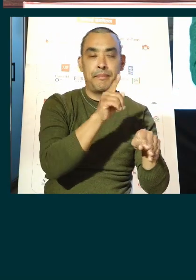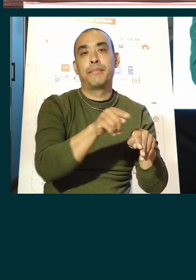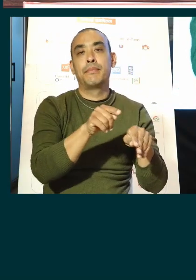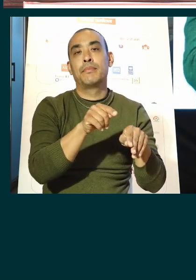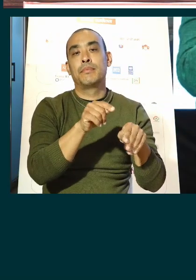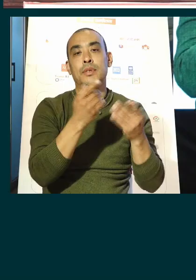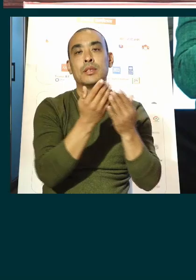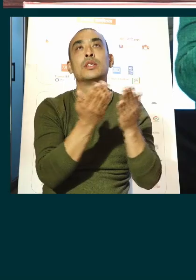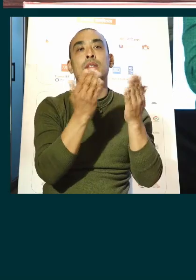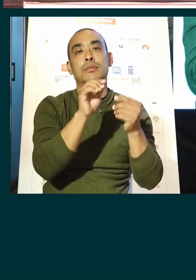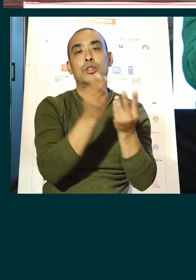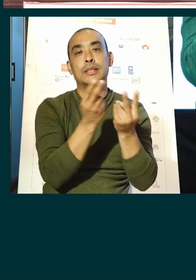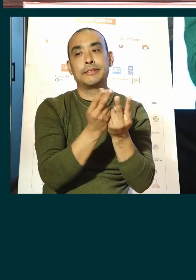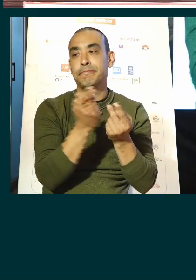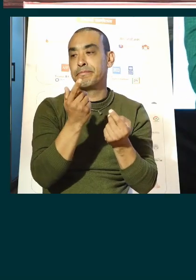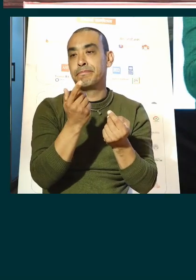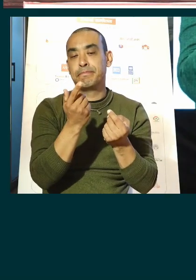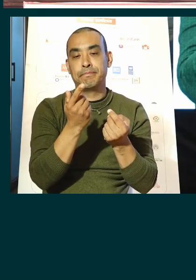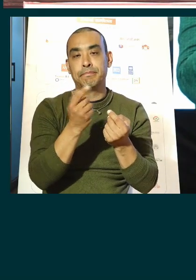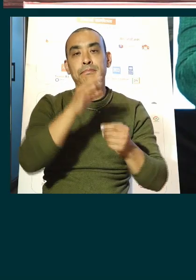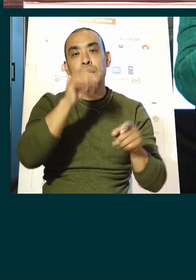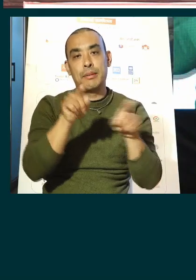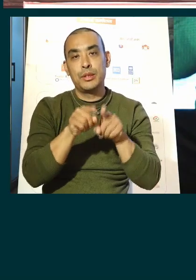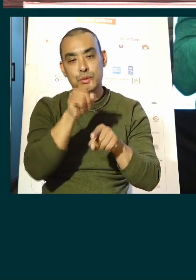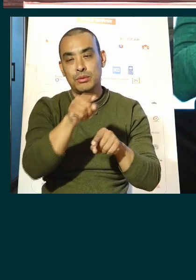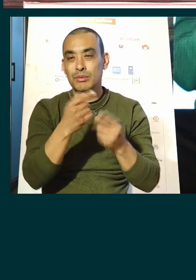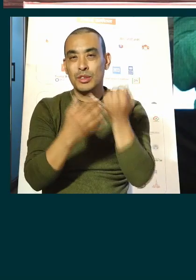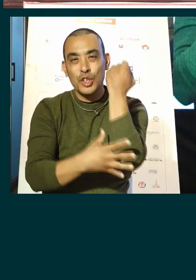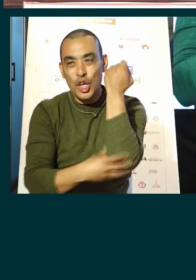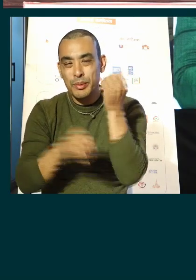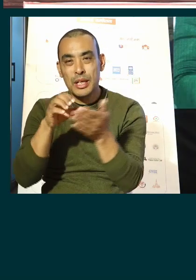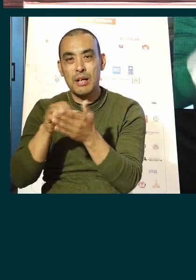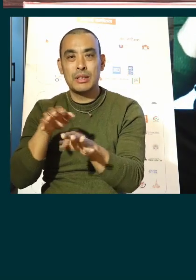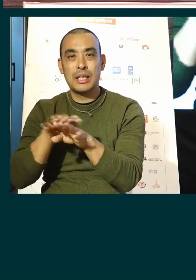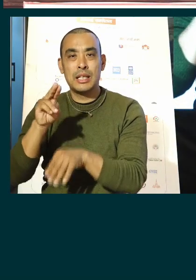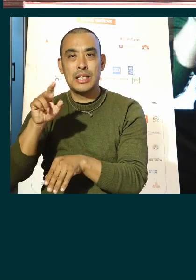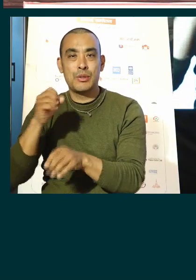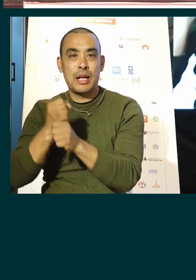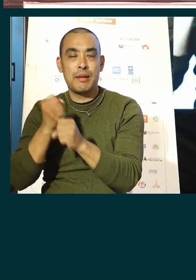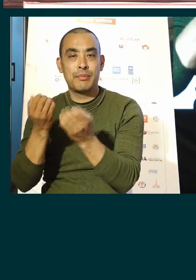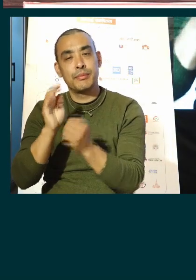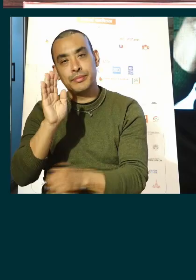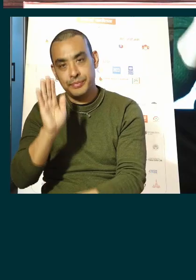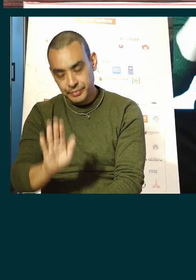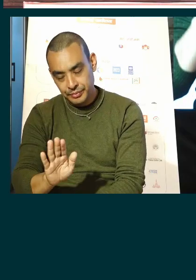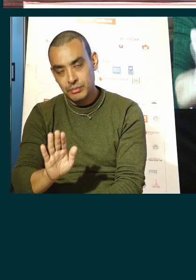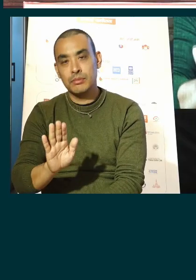from the slum area represented pad, because there are a lot of NGO working